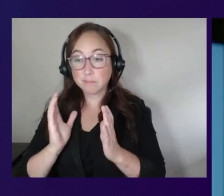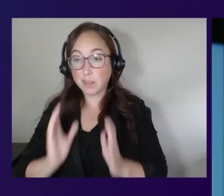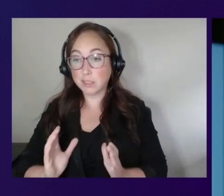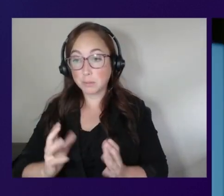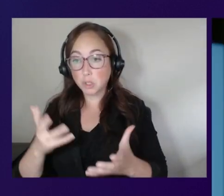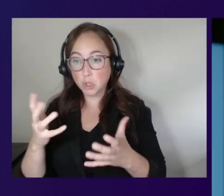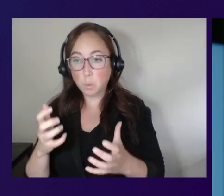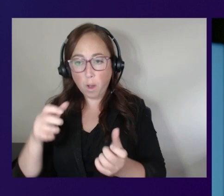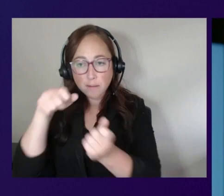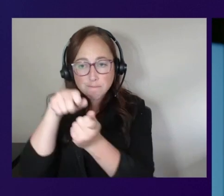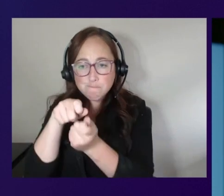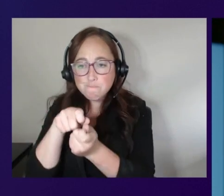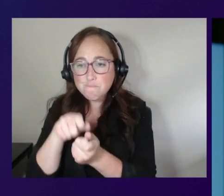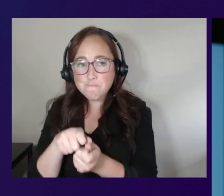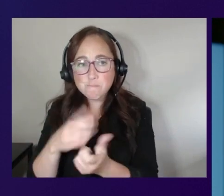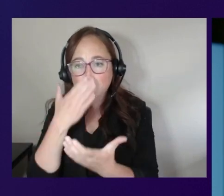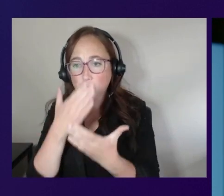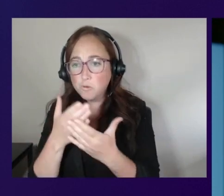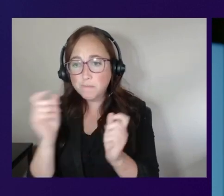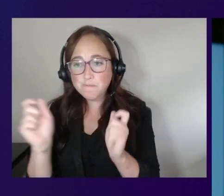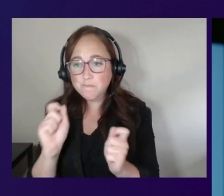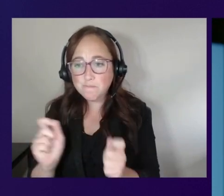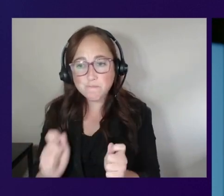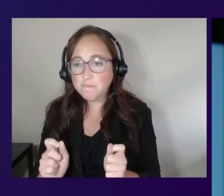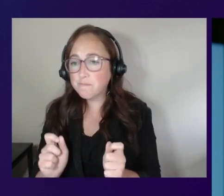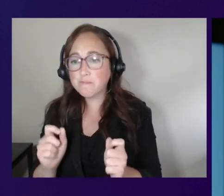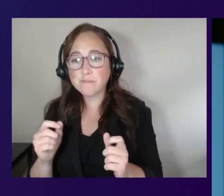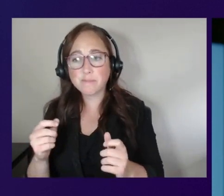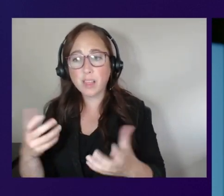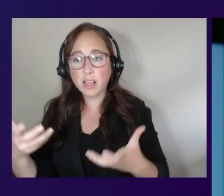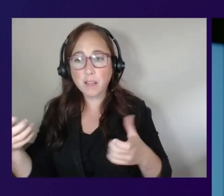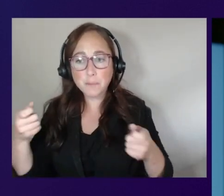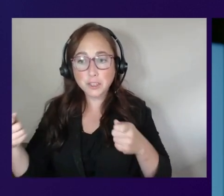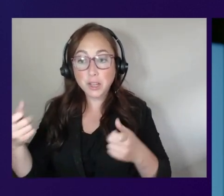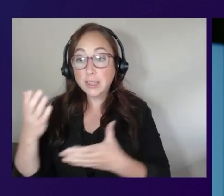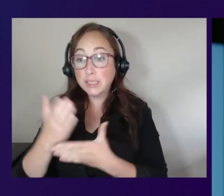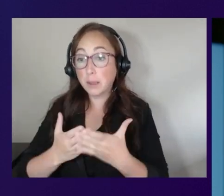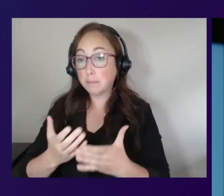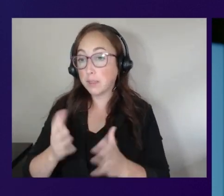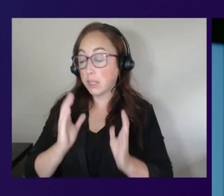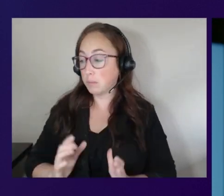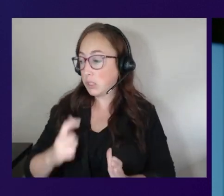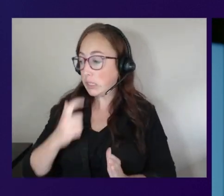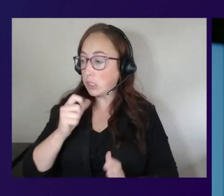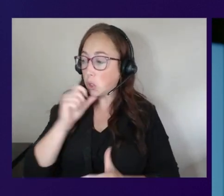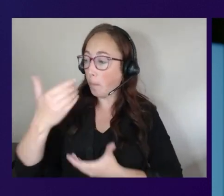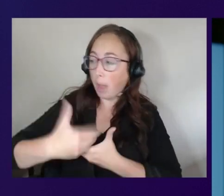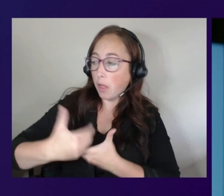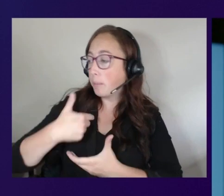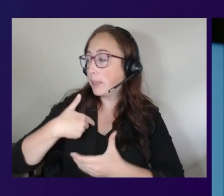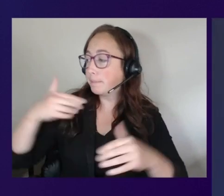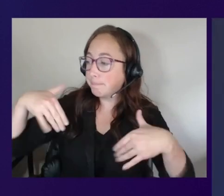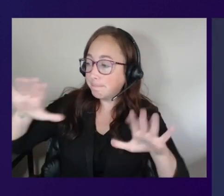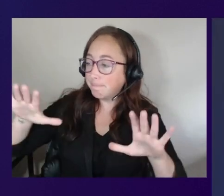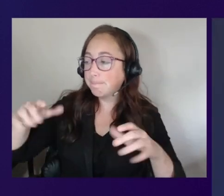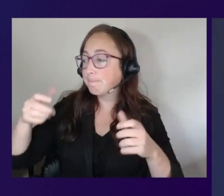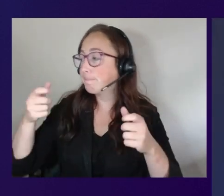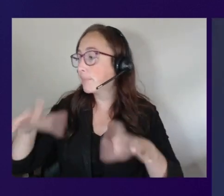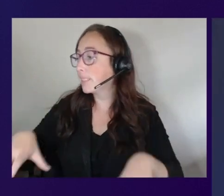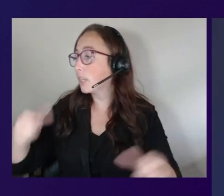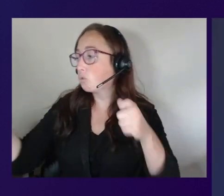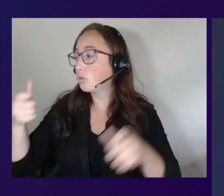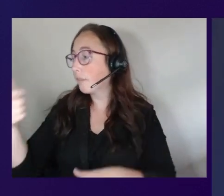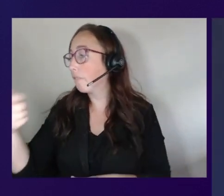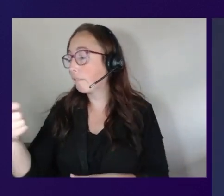intricate customizations and management layers. Right. Some customers are like, don't bother me, just take care of my workload. Yeah, I mean, something that's dawning on